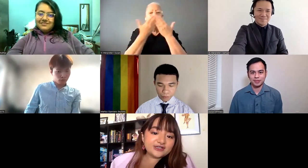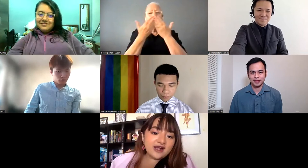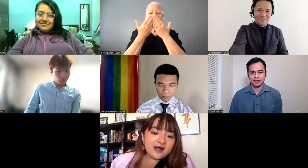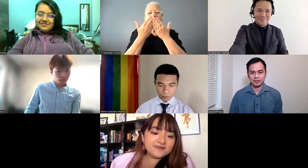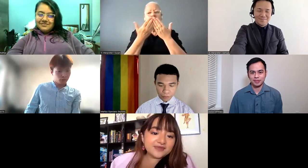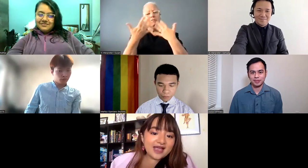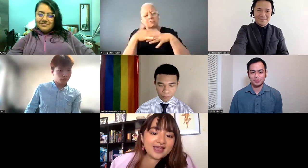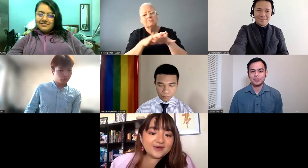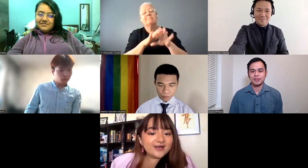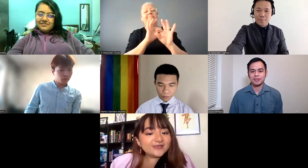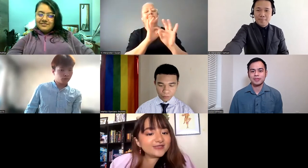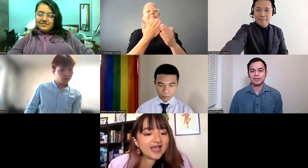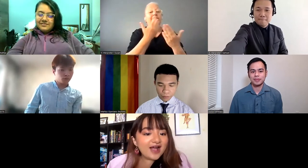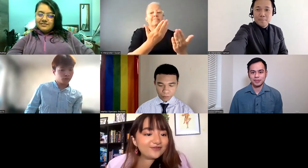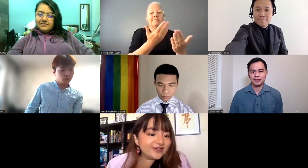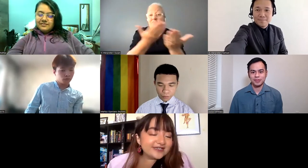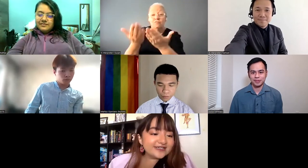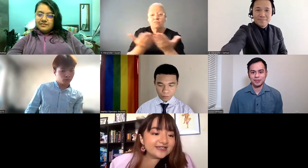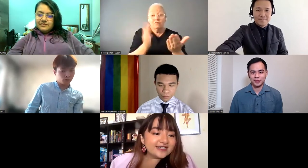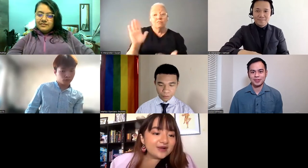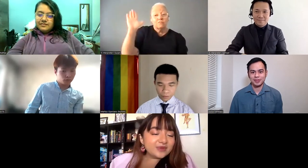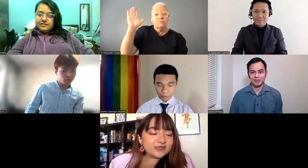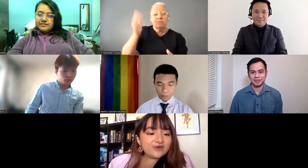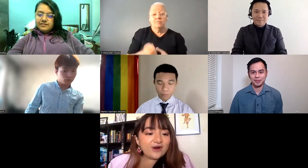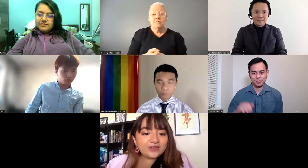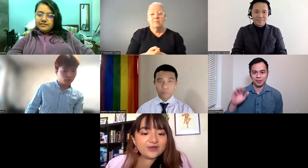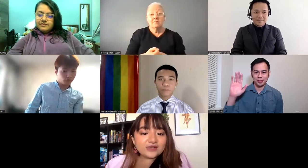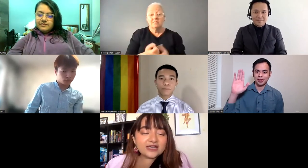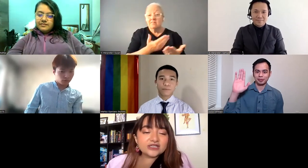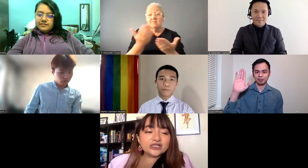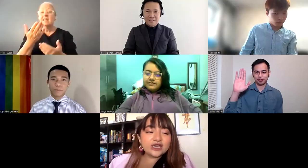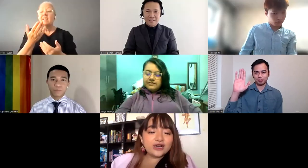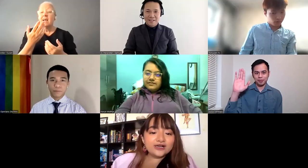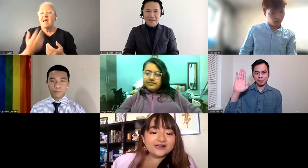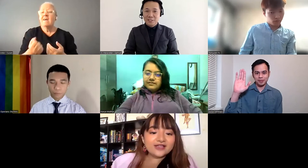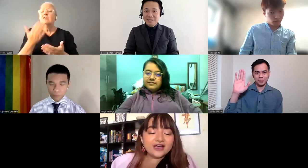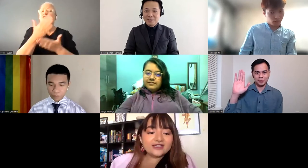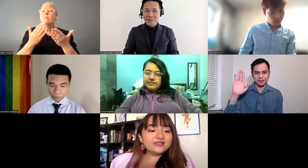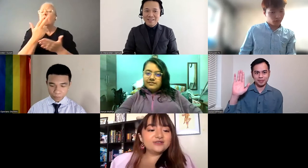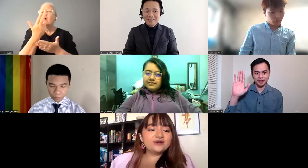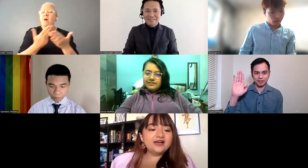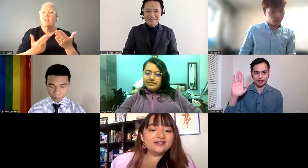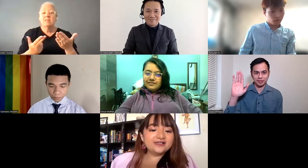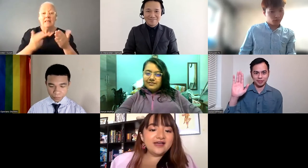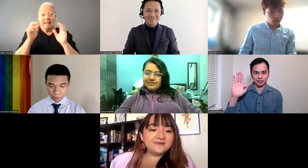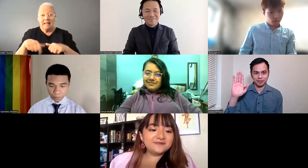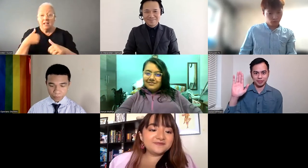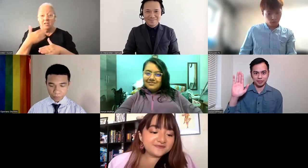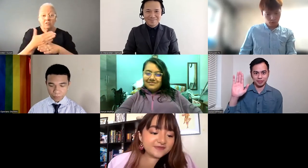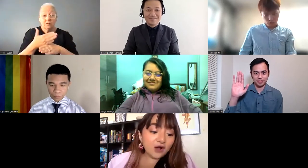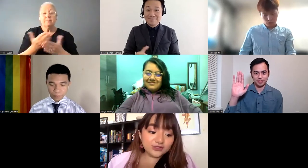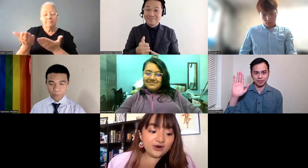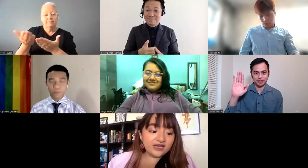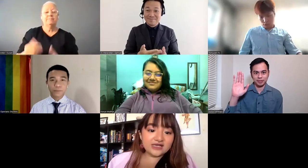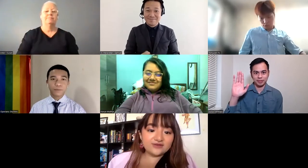much. Anyone else have a piece of art that they would like to share? Can I share a story?